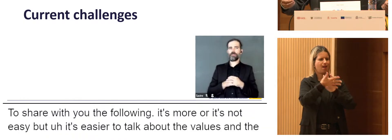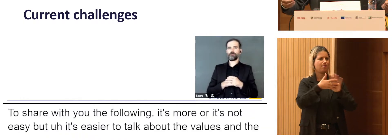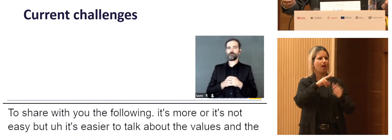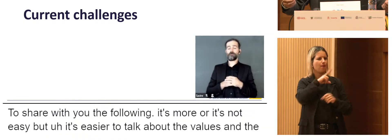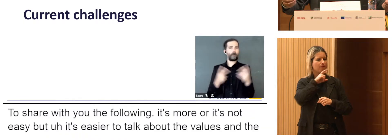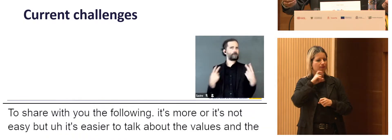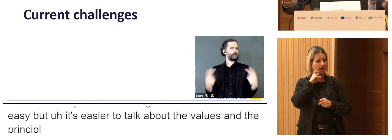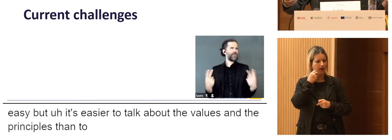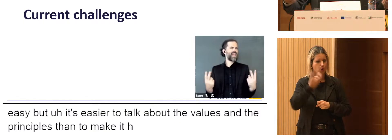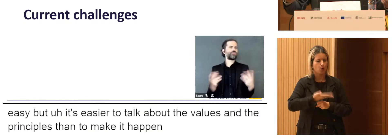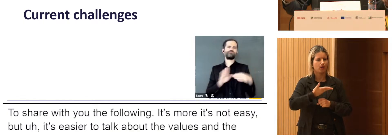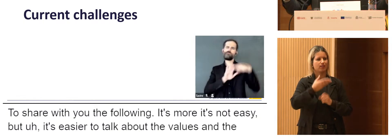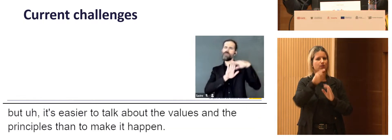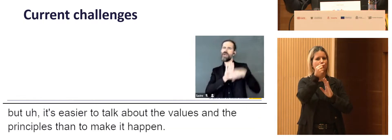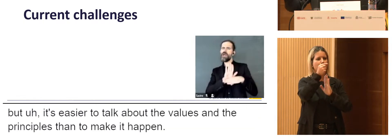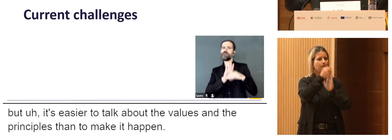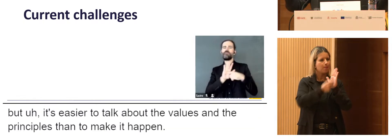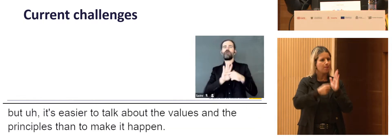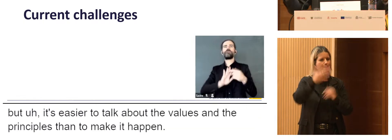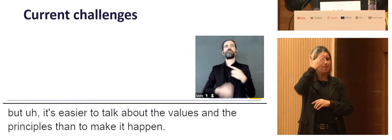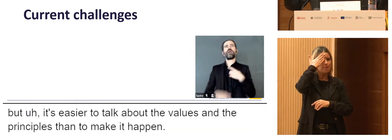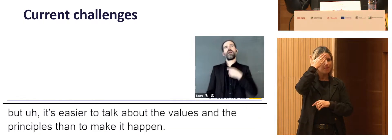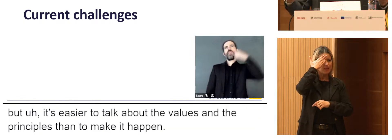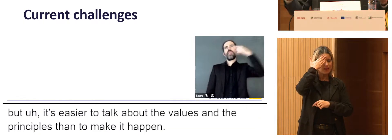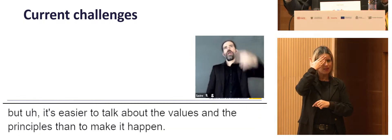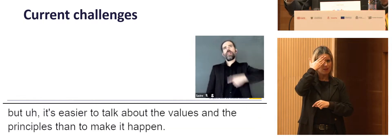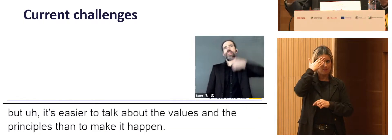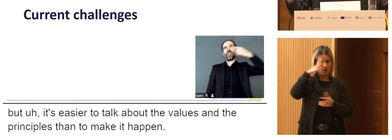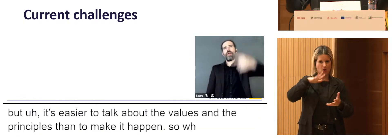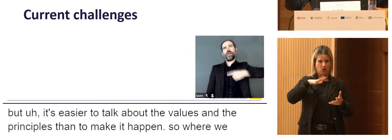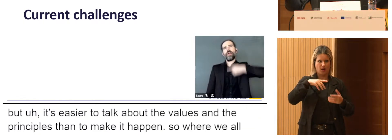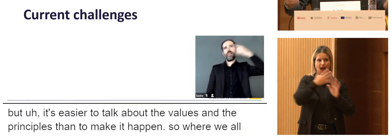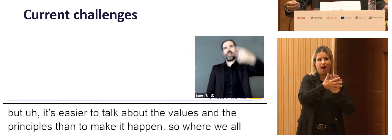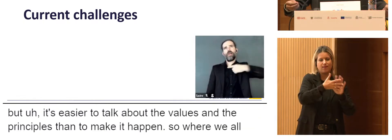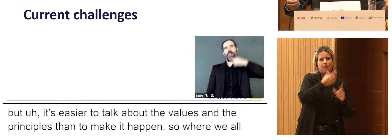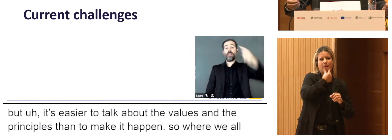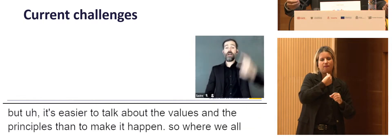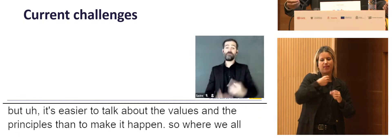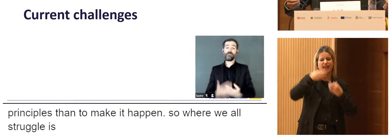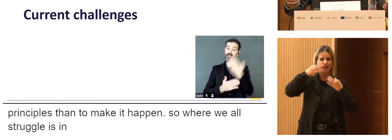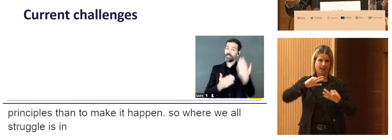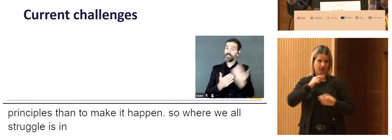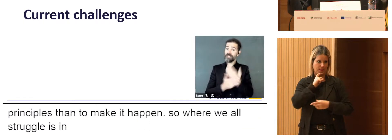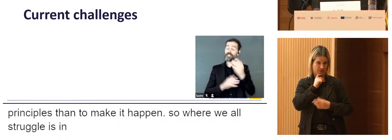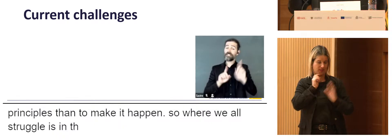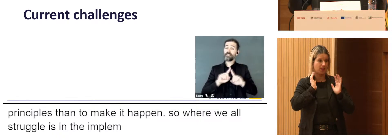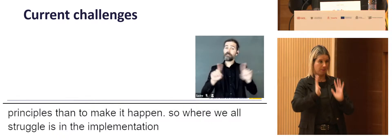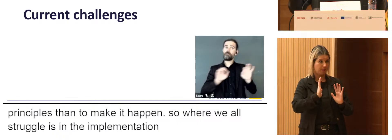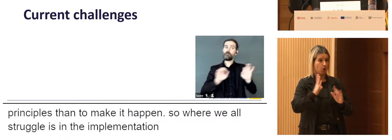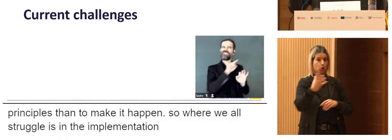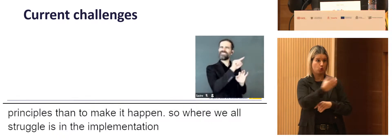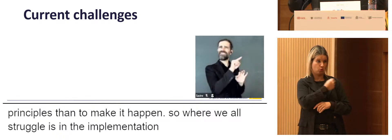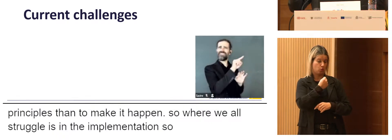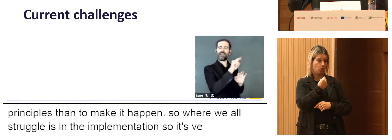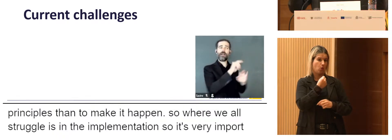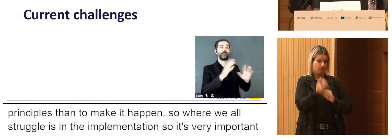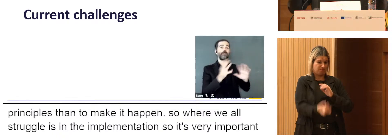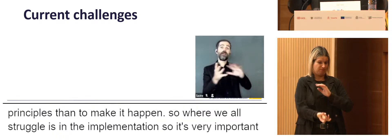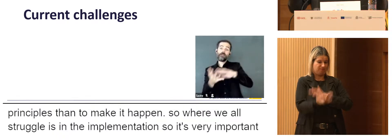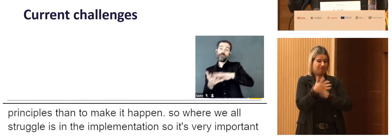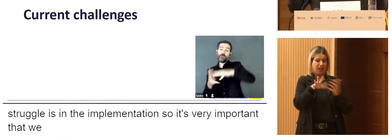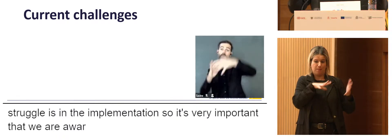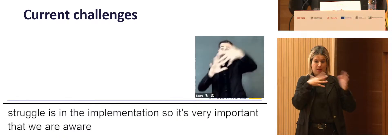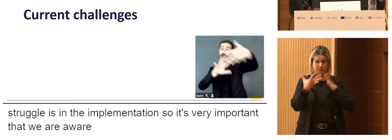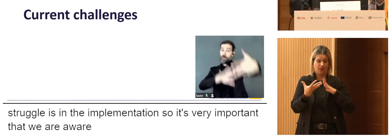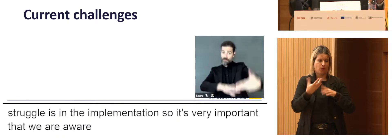it happen. So where we all struggle is in the implementation. So it's very important that we are aware